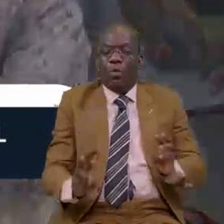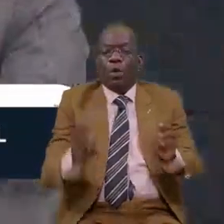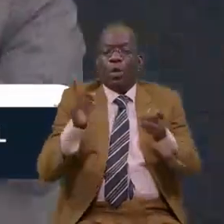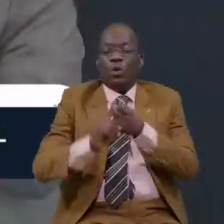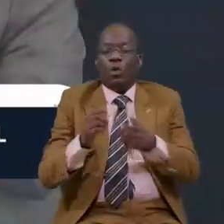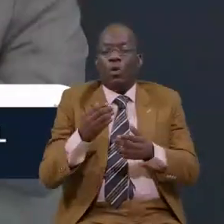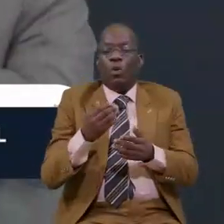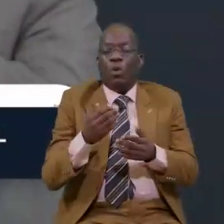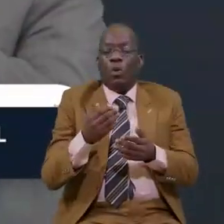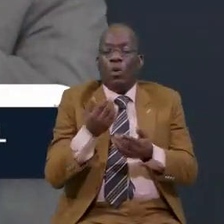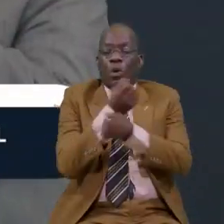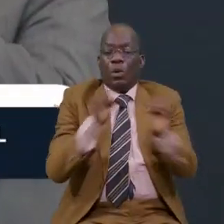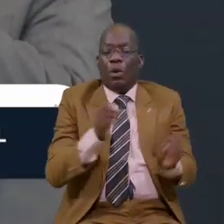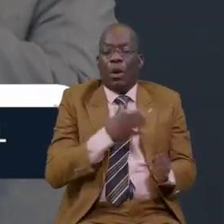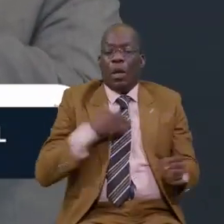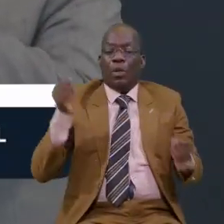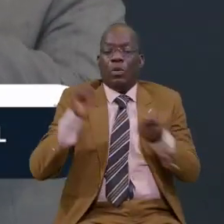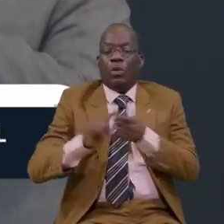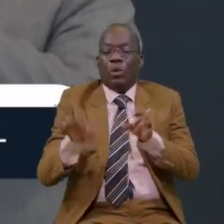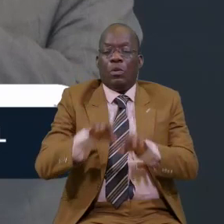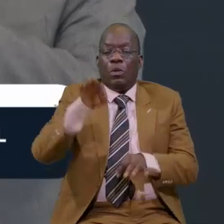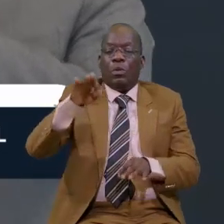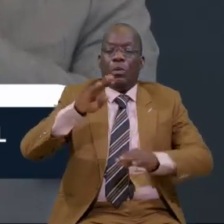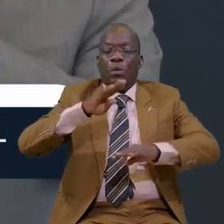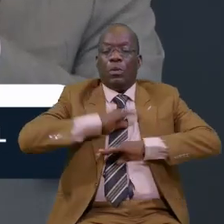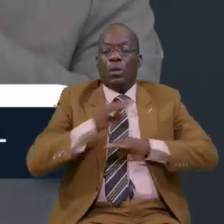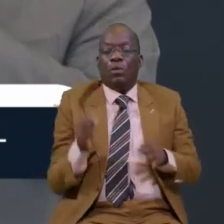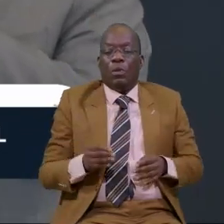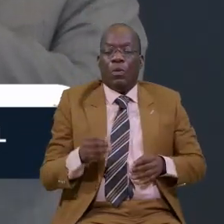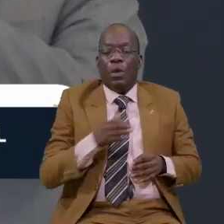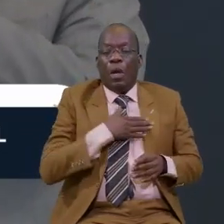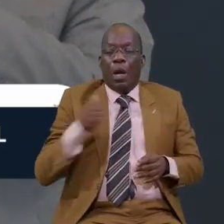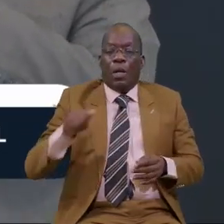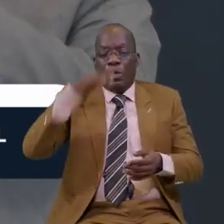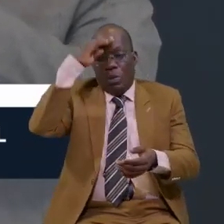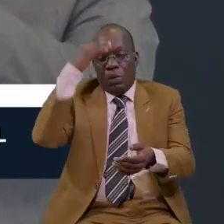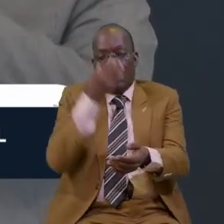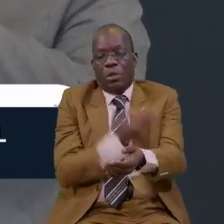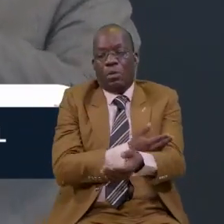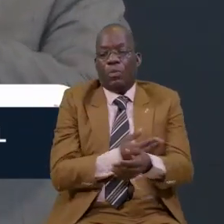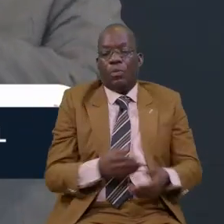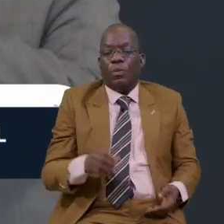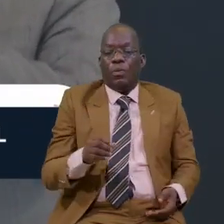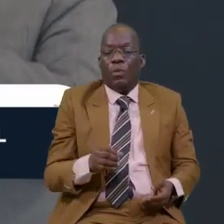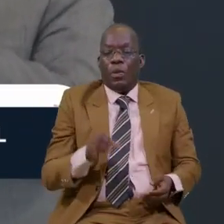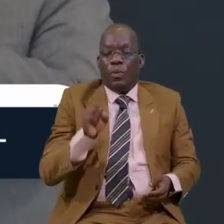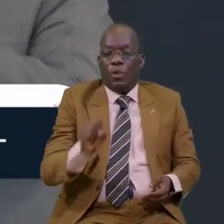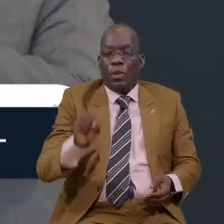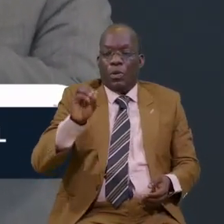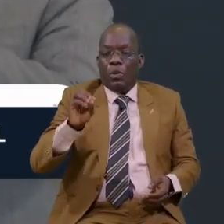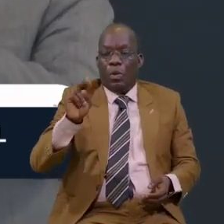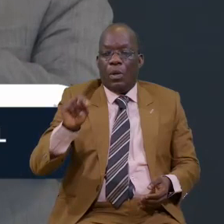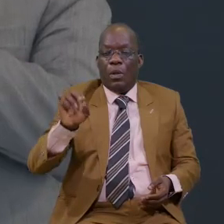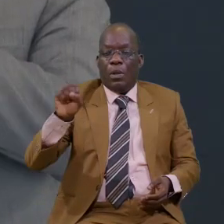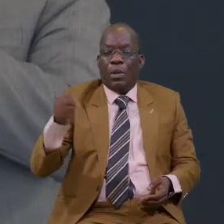to spiritual satisfaction and to sonship. It tells us in